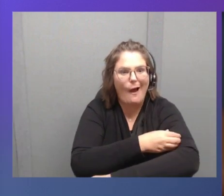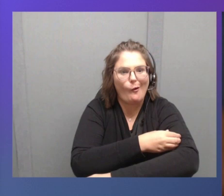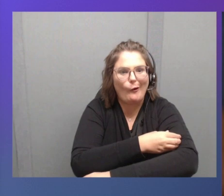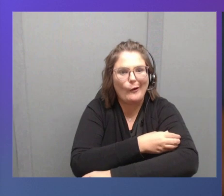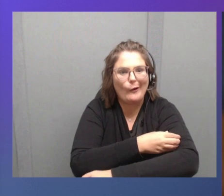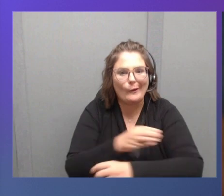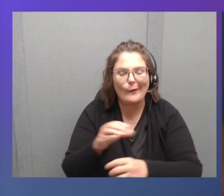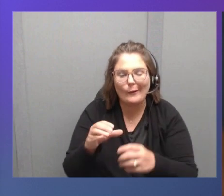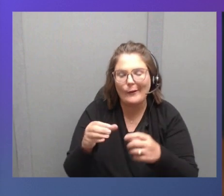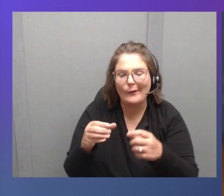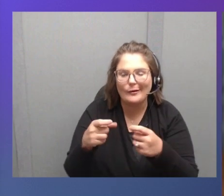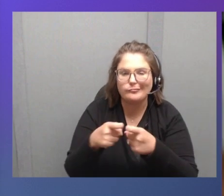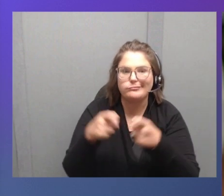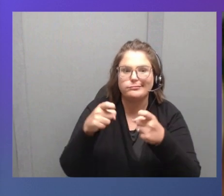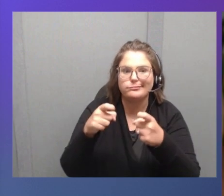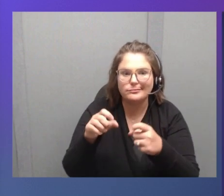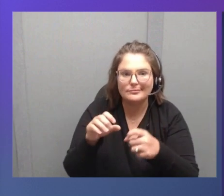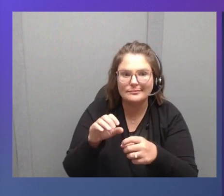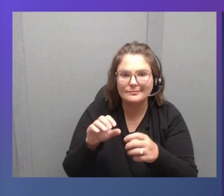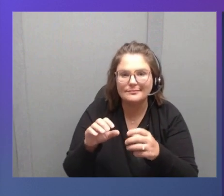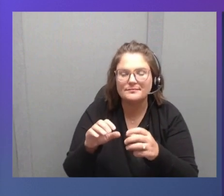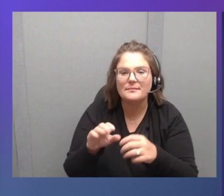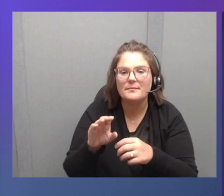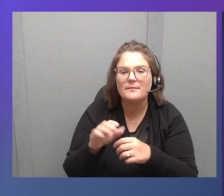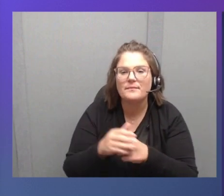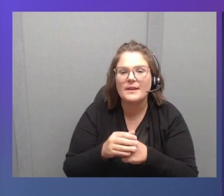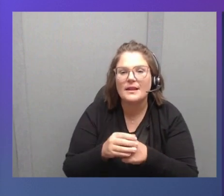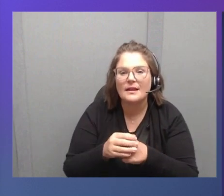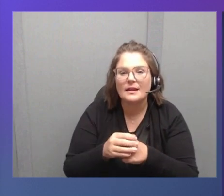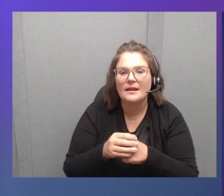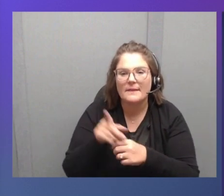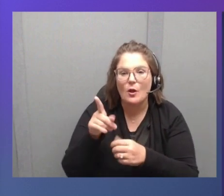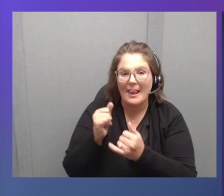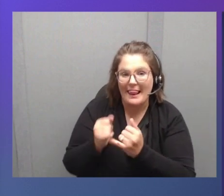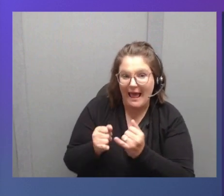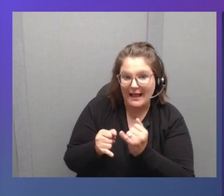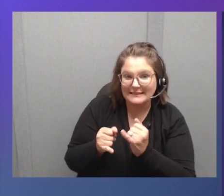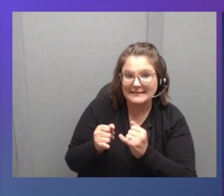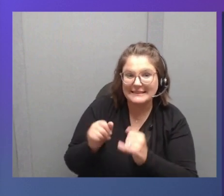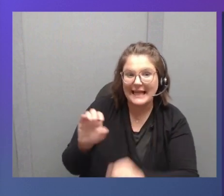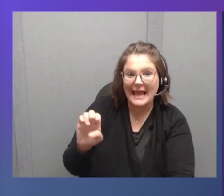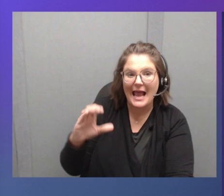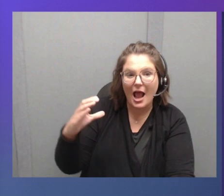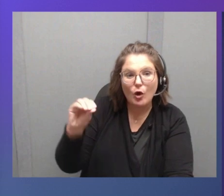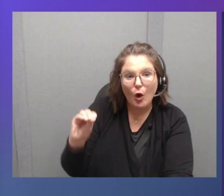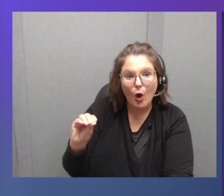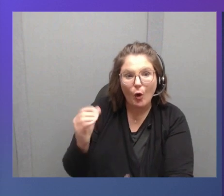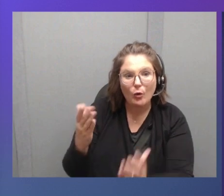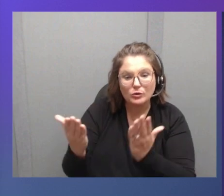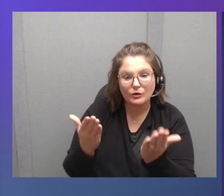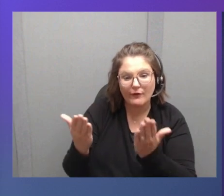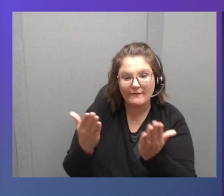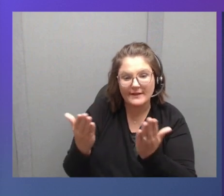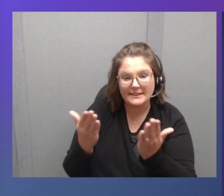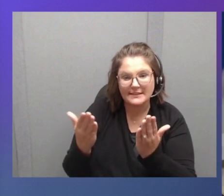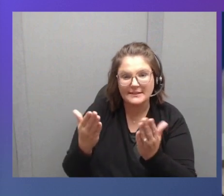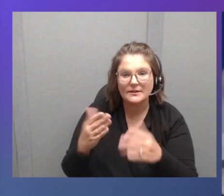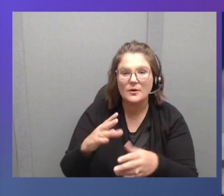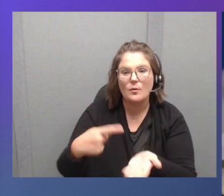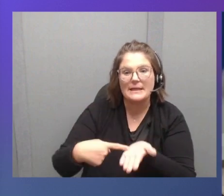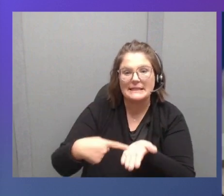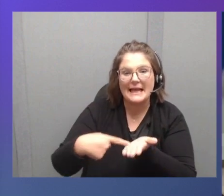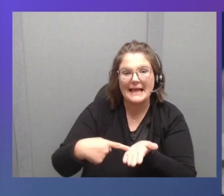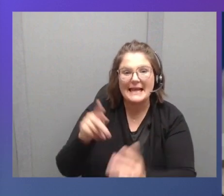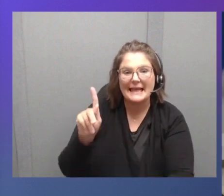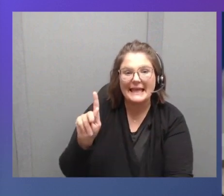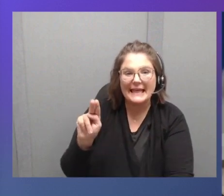connectivity methods, and certainly last but not least is our Echo service for Okay. the sidewalk. Yeah. So we talked about Kinesis here. Let's talk about the